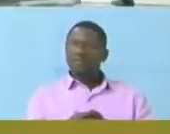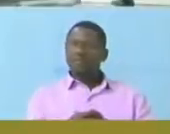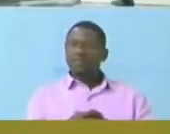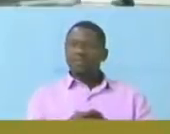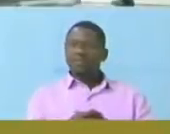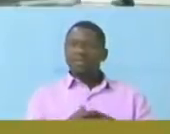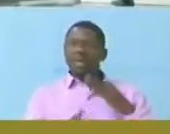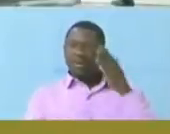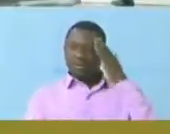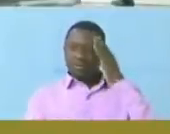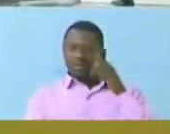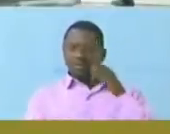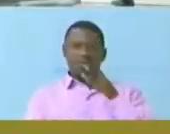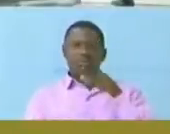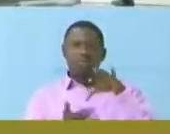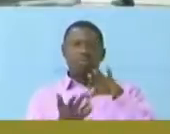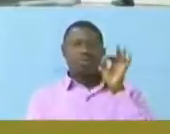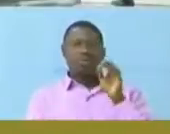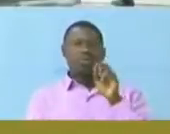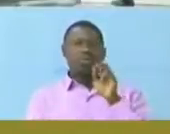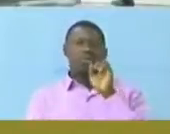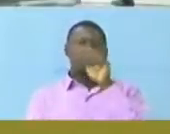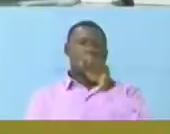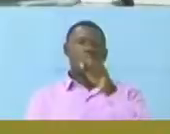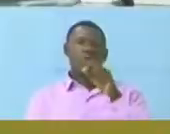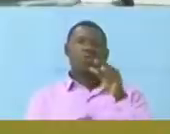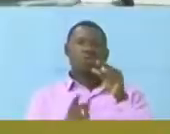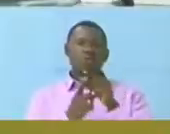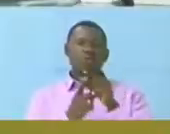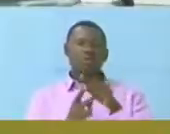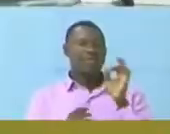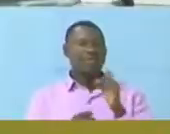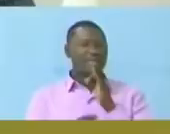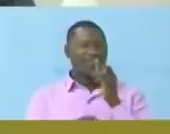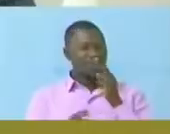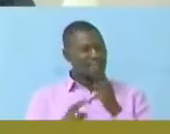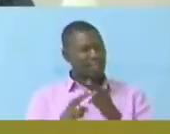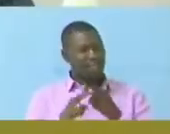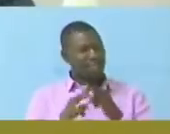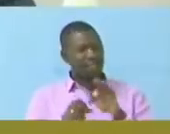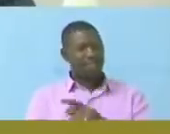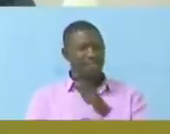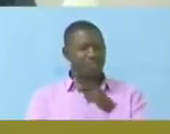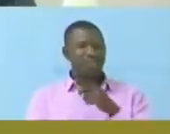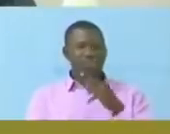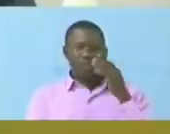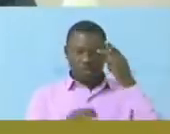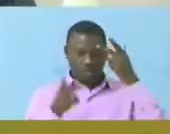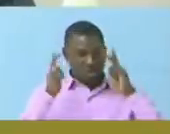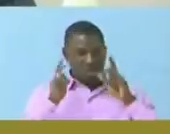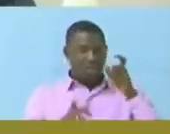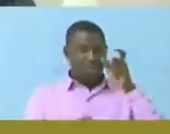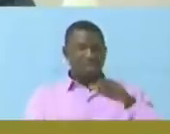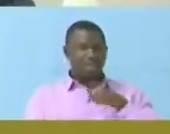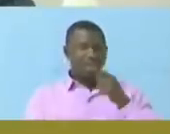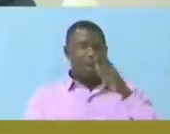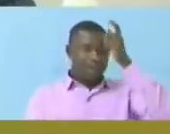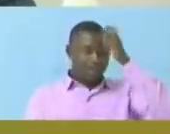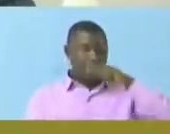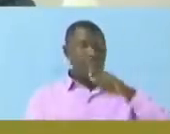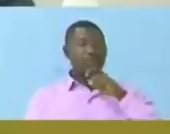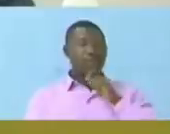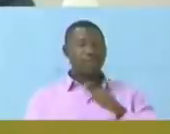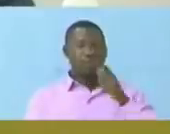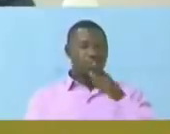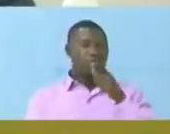I am sure you chose your words very carefully. You are a police, seasoned police officer, also a lawyer. You use your words